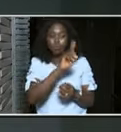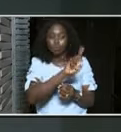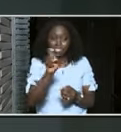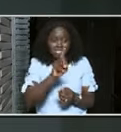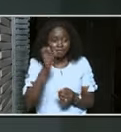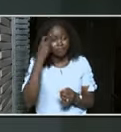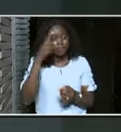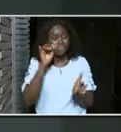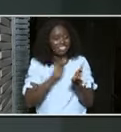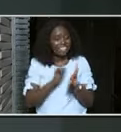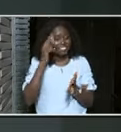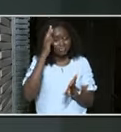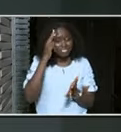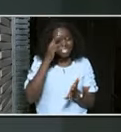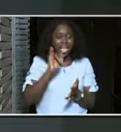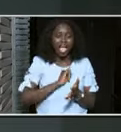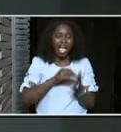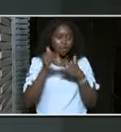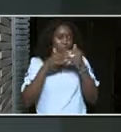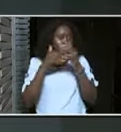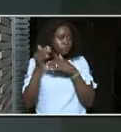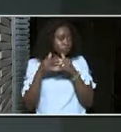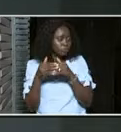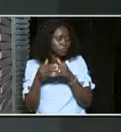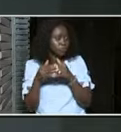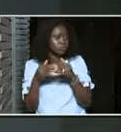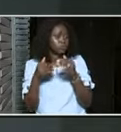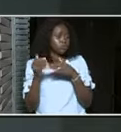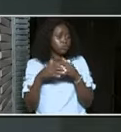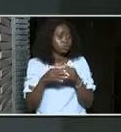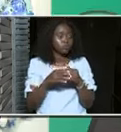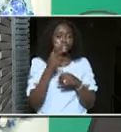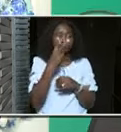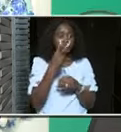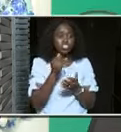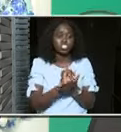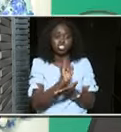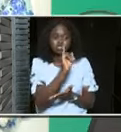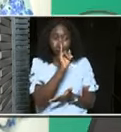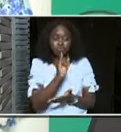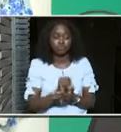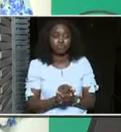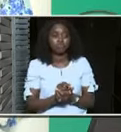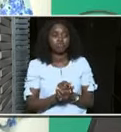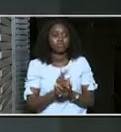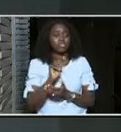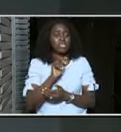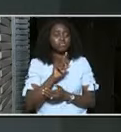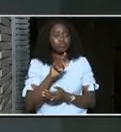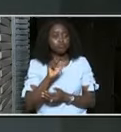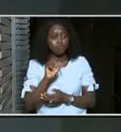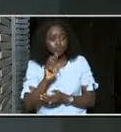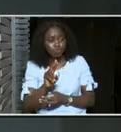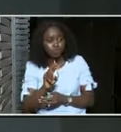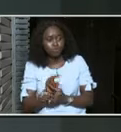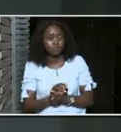to build more than two institutes. That's nursing schools, we built two.